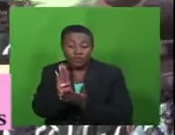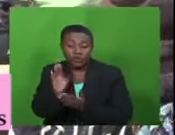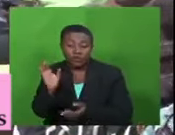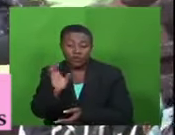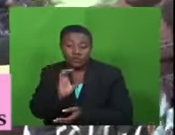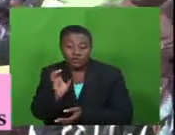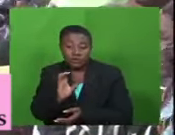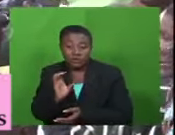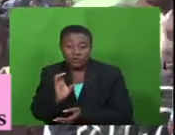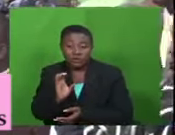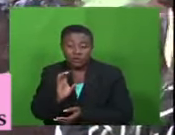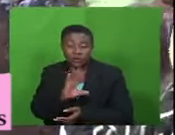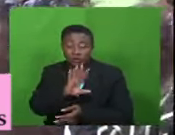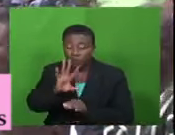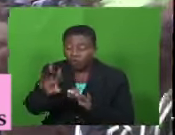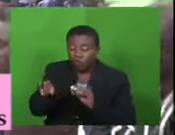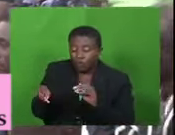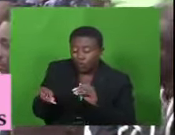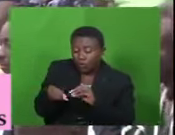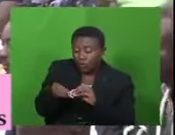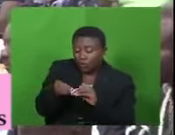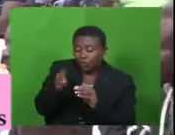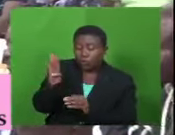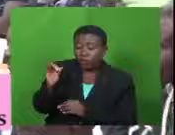out of the total eligible bonds of